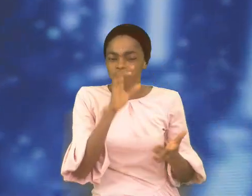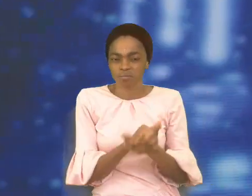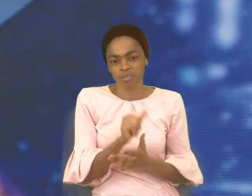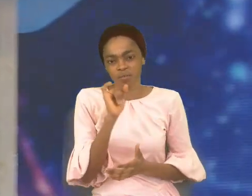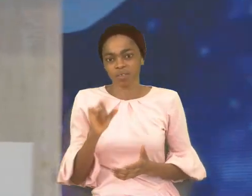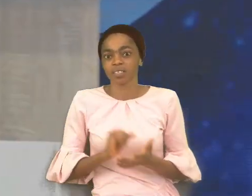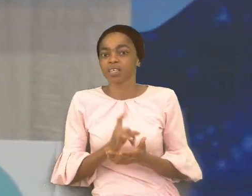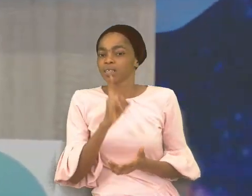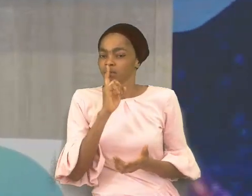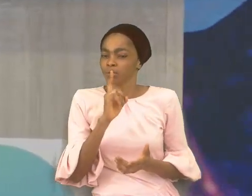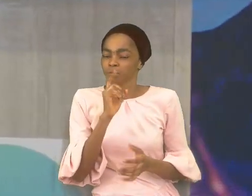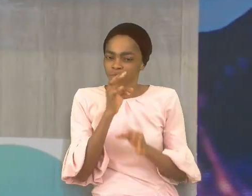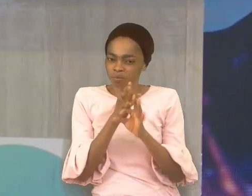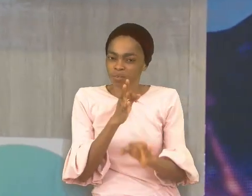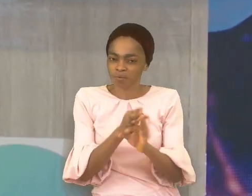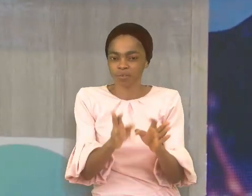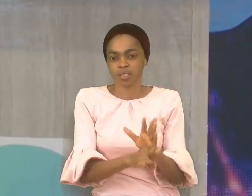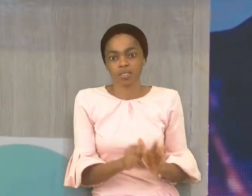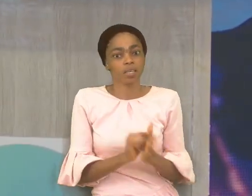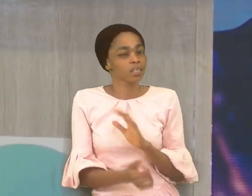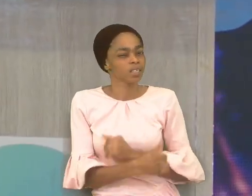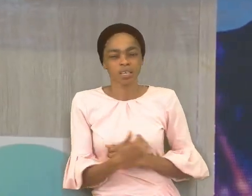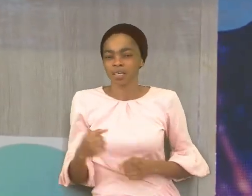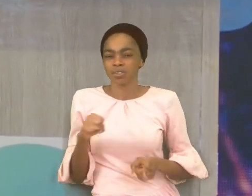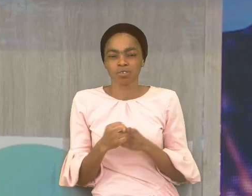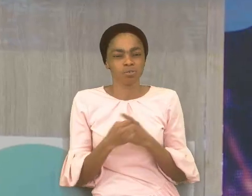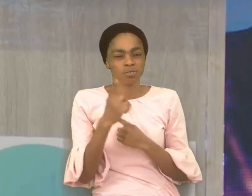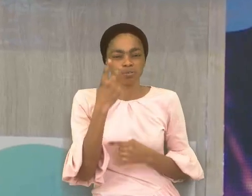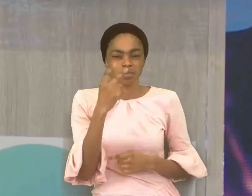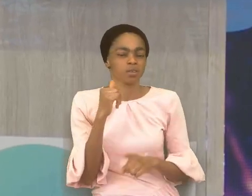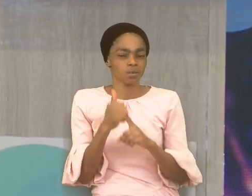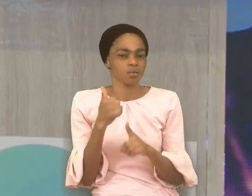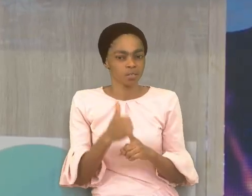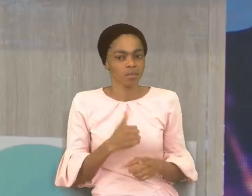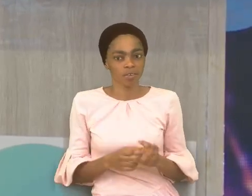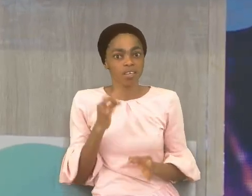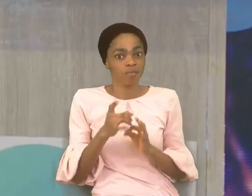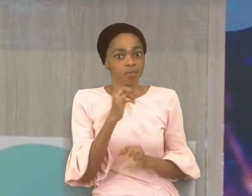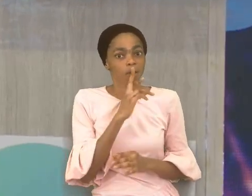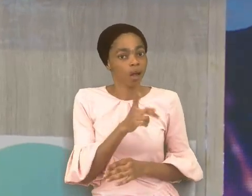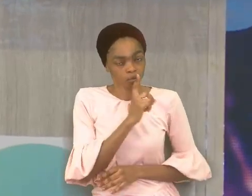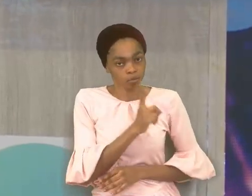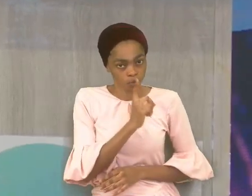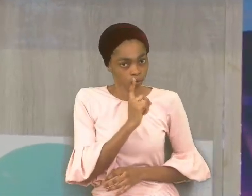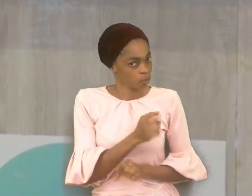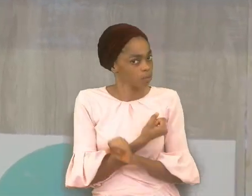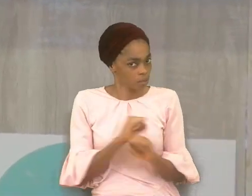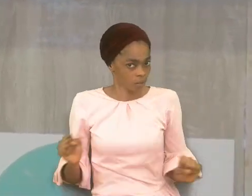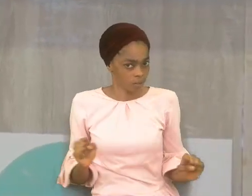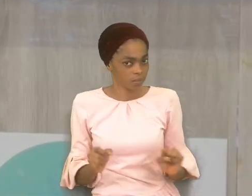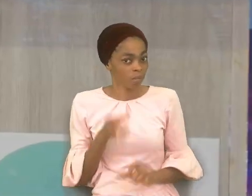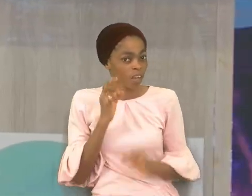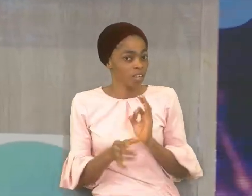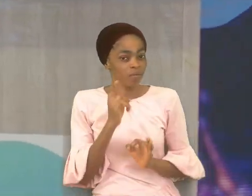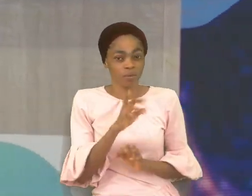find yourself, if you are truly saved, if you are truly believing in the Lord and you have confidence